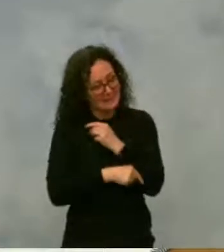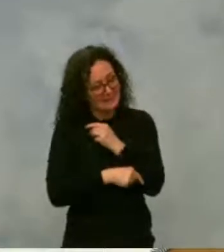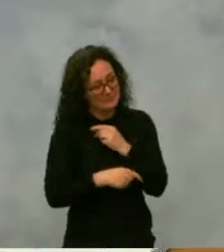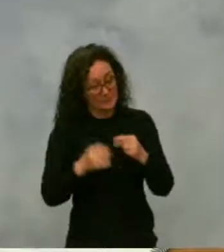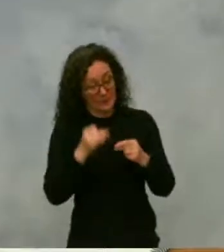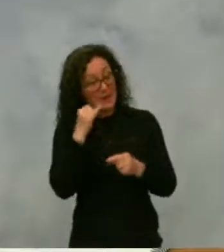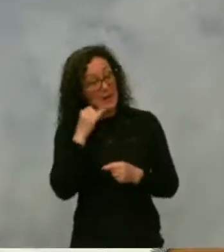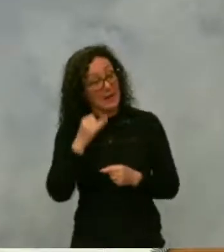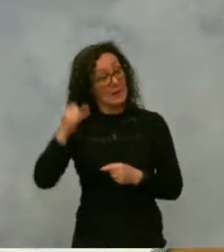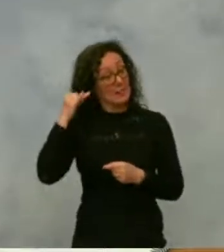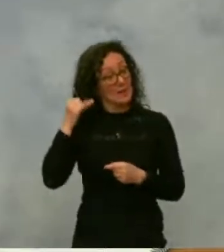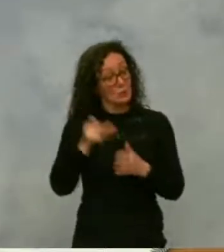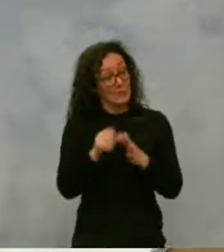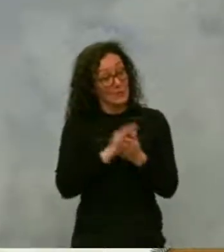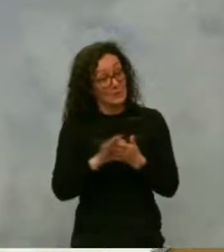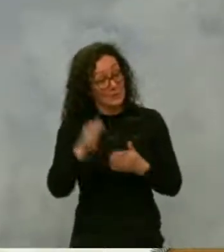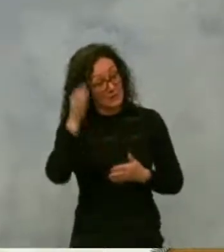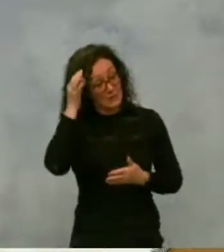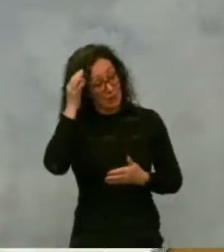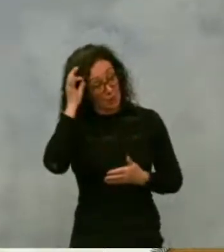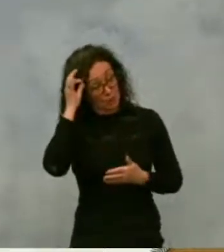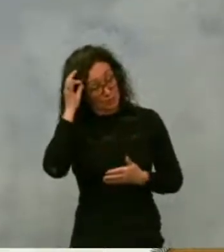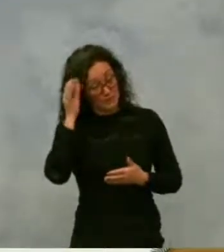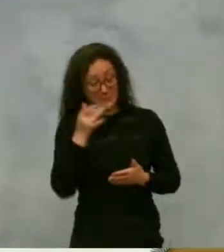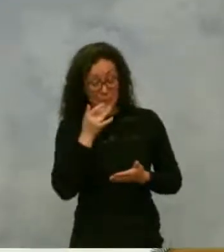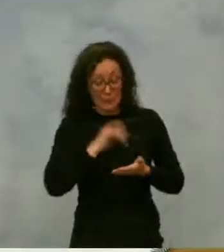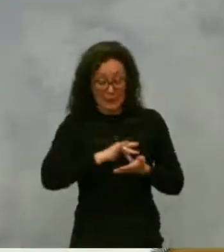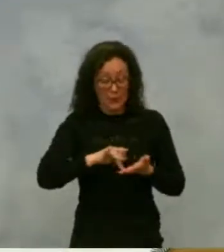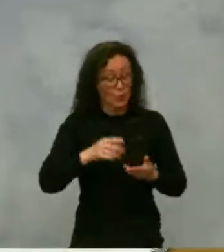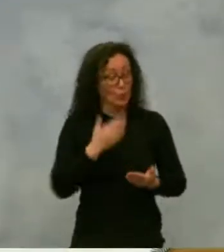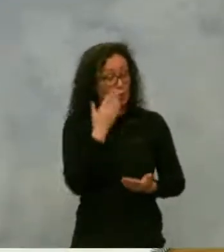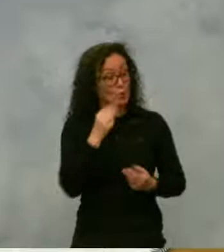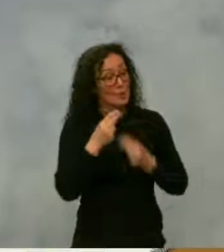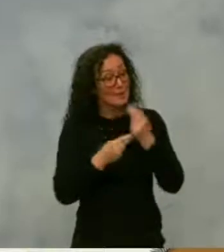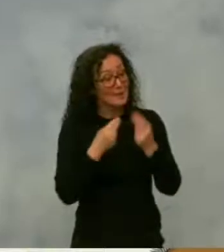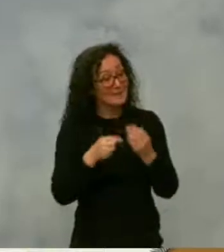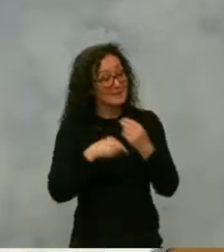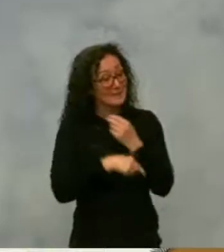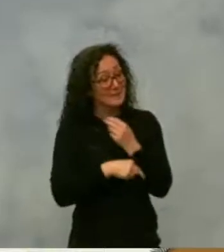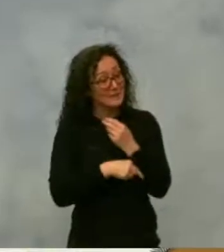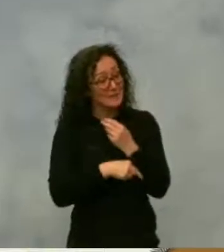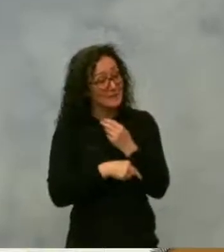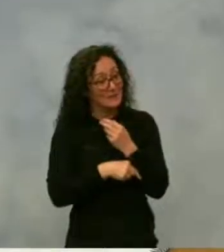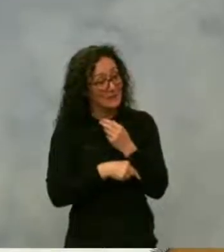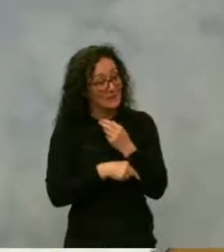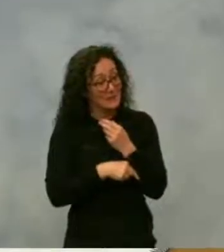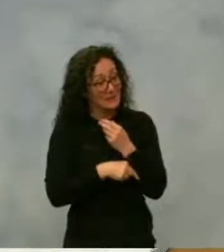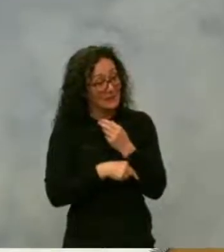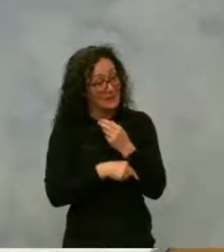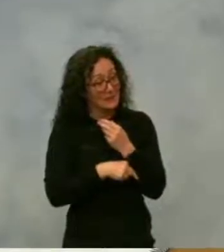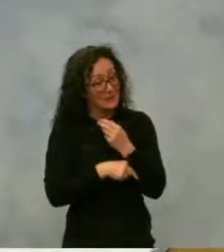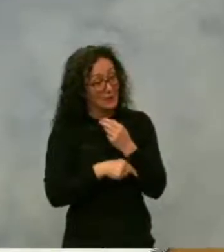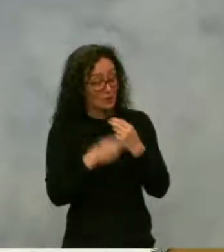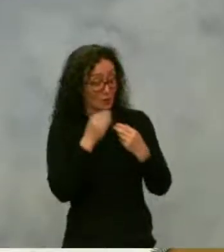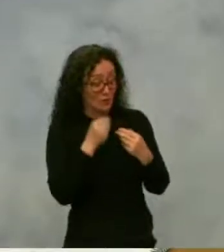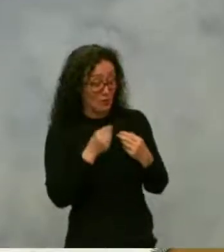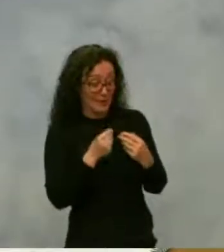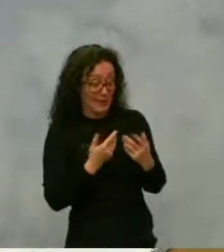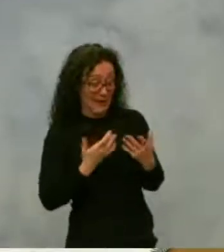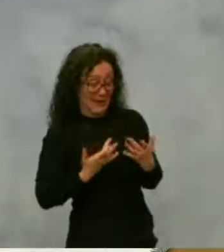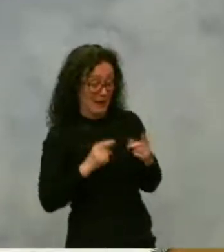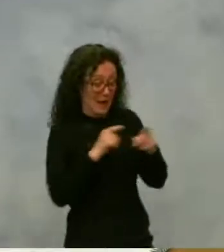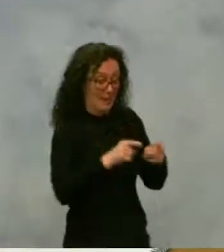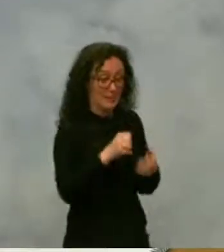City Council had announced that they were wiping school meal debt which had been accrued from unallocated budget, and they were setting